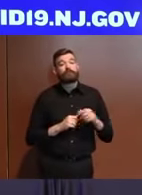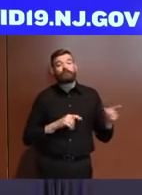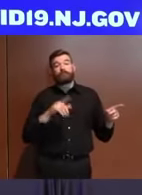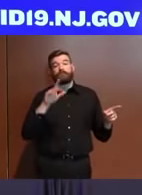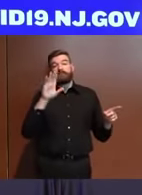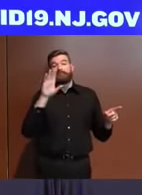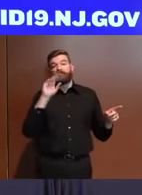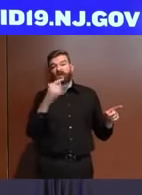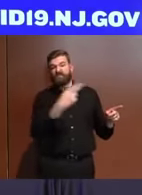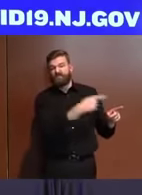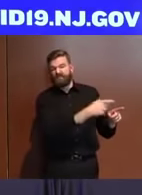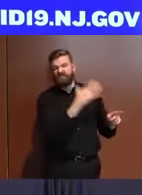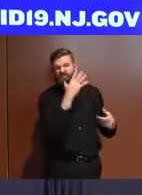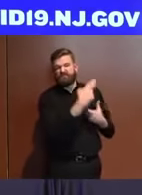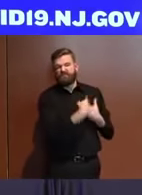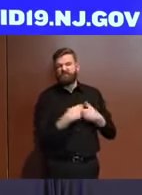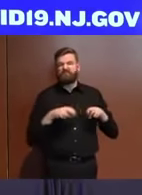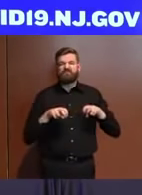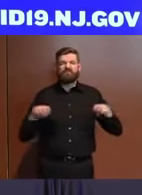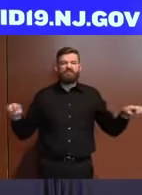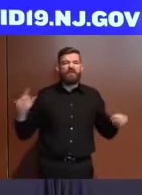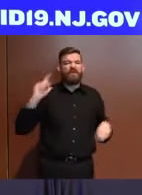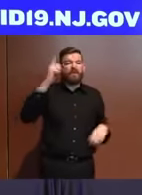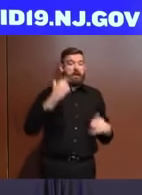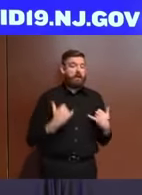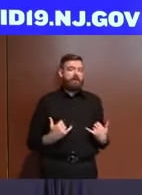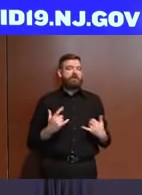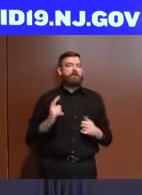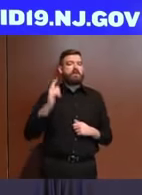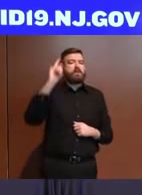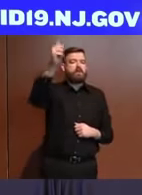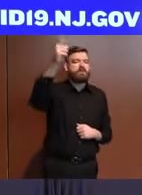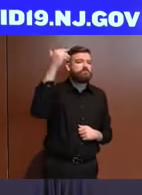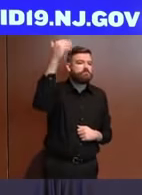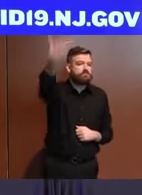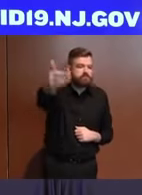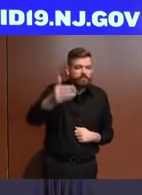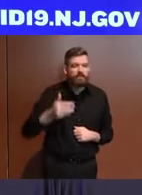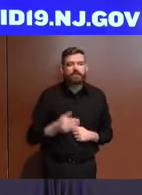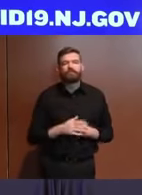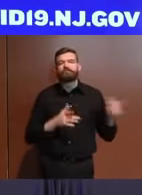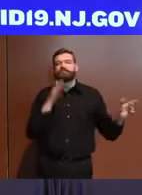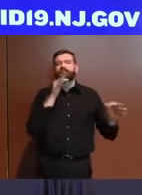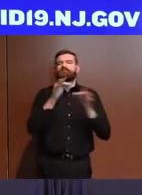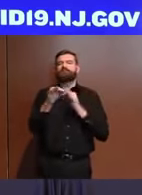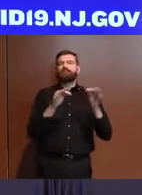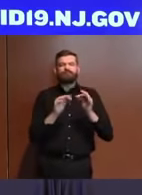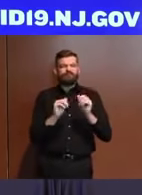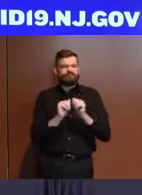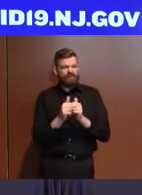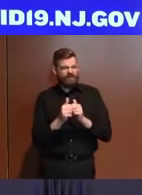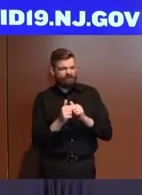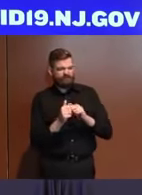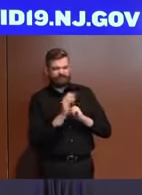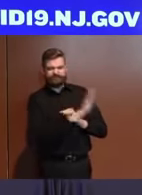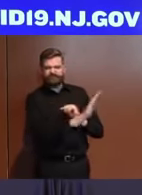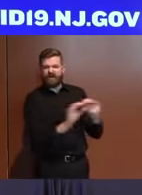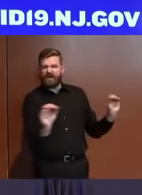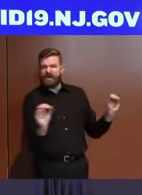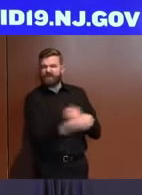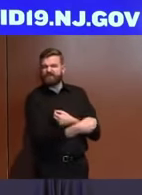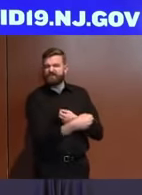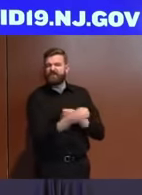Madam Commissioner, Colonel, to give us a little more on how the Office of Innovation is working to keep New